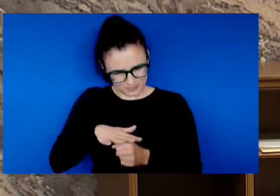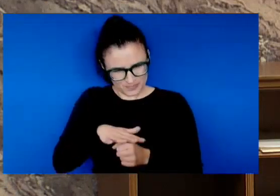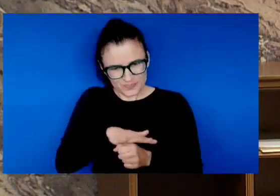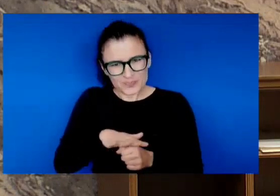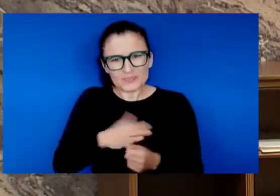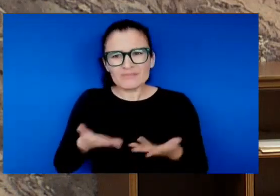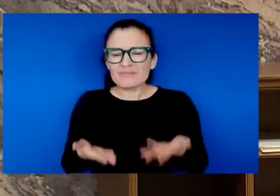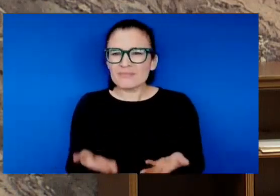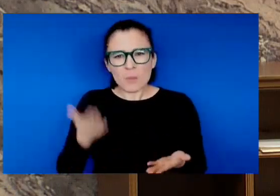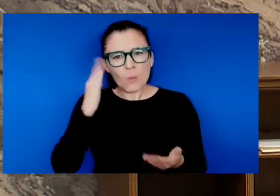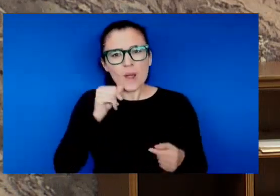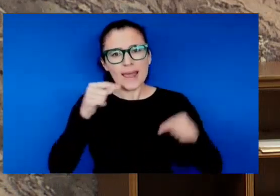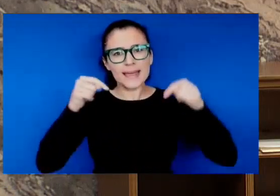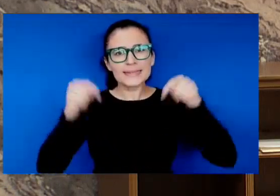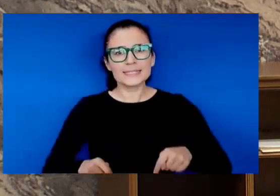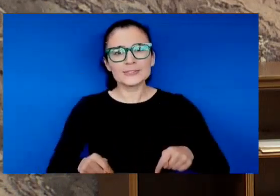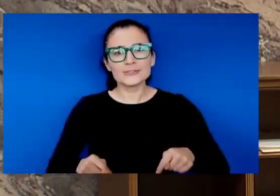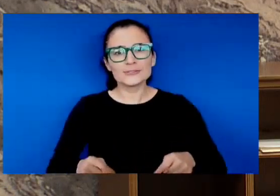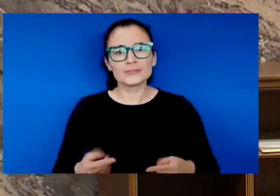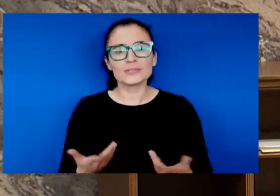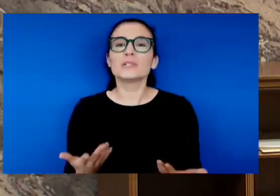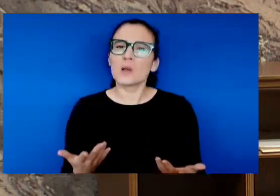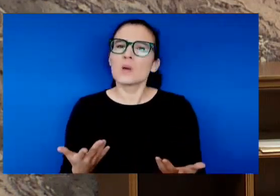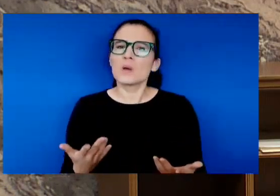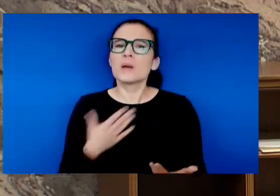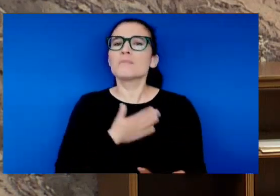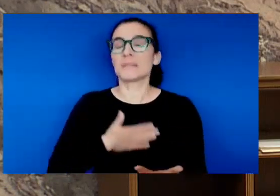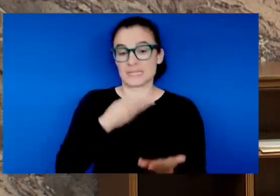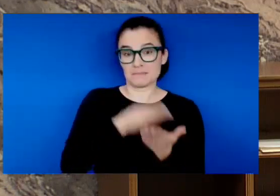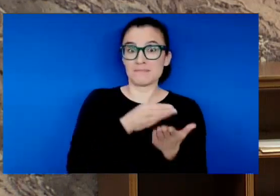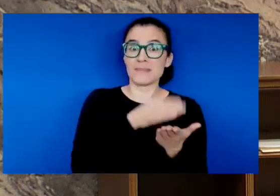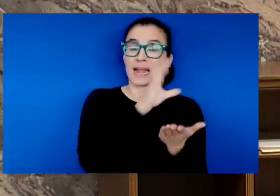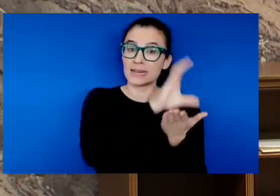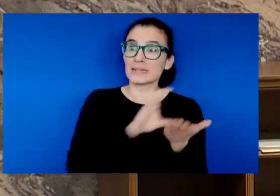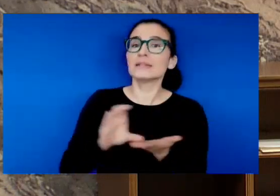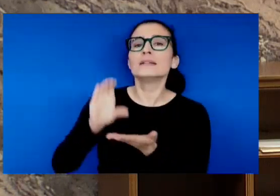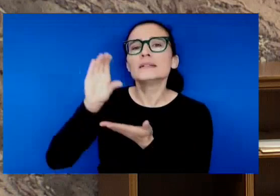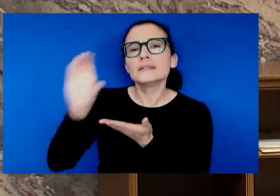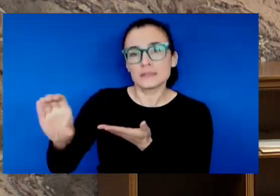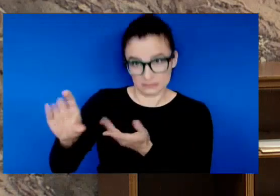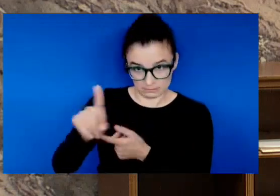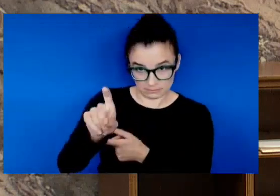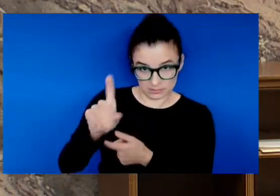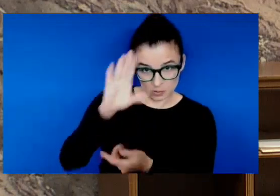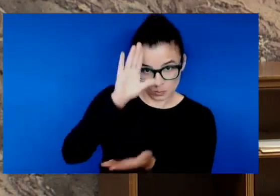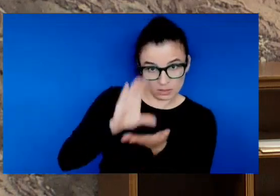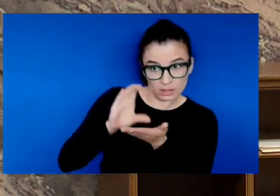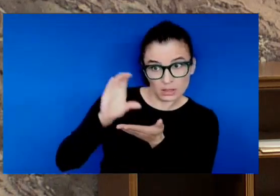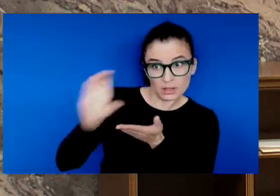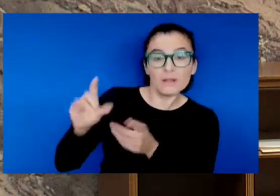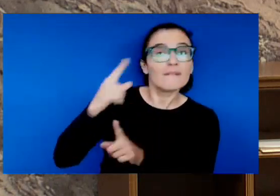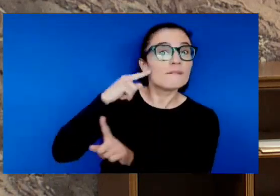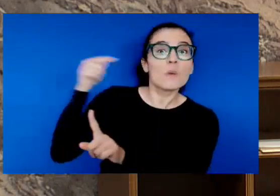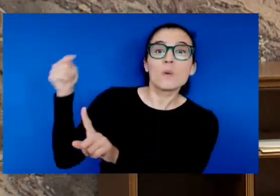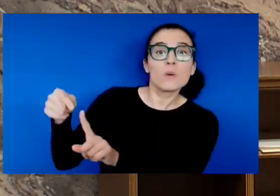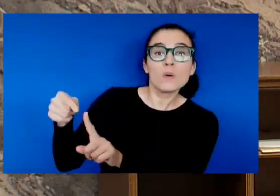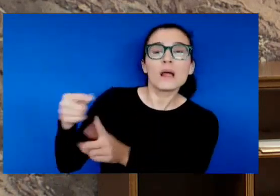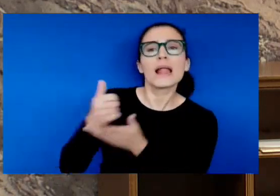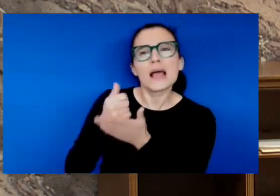to the critical prenatal services that's desperately needed by hundreds of expectant mothers in Kamloops and surrounding